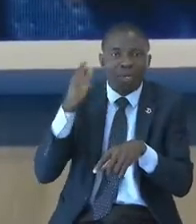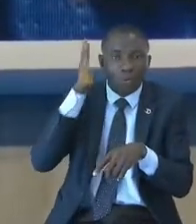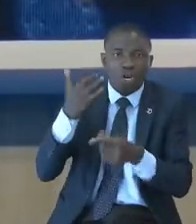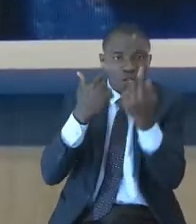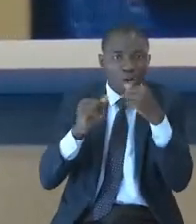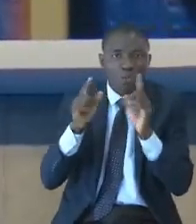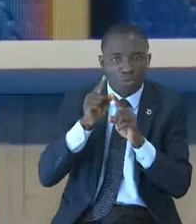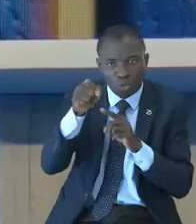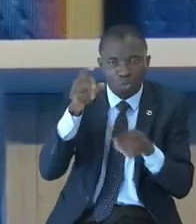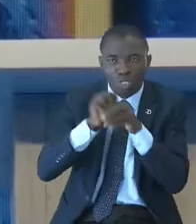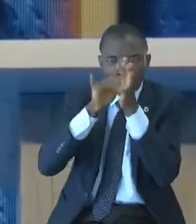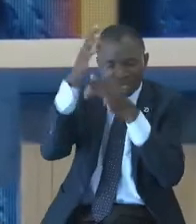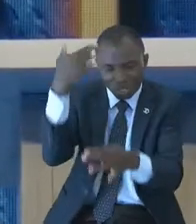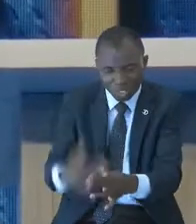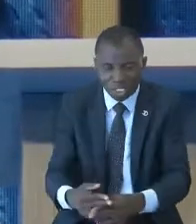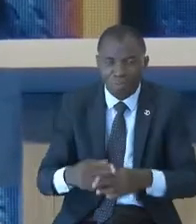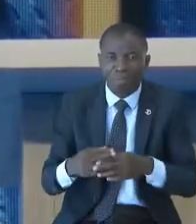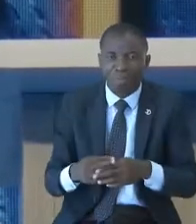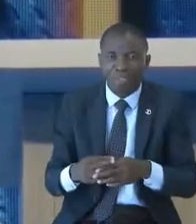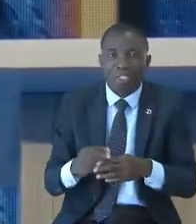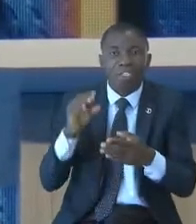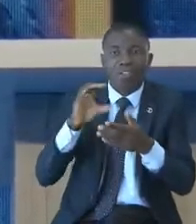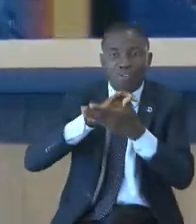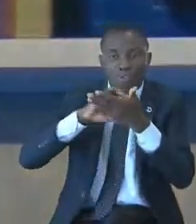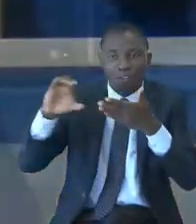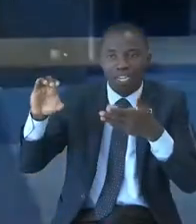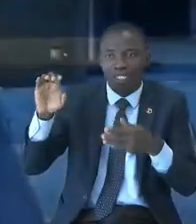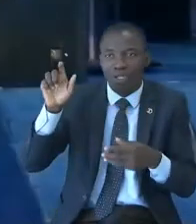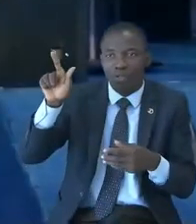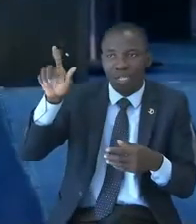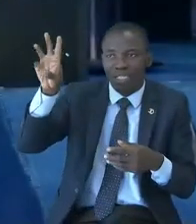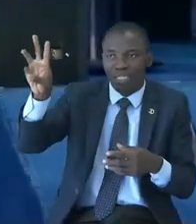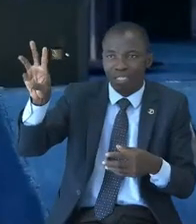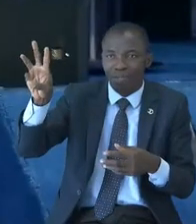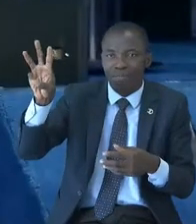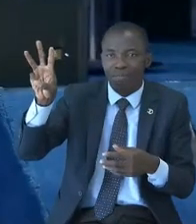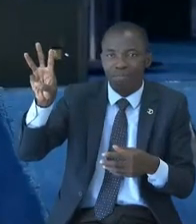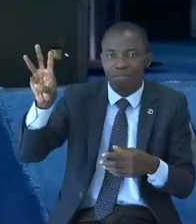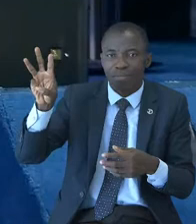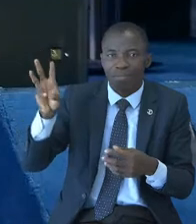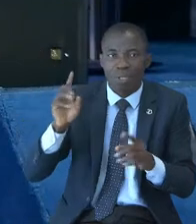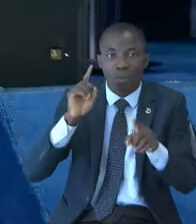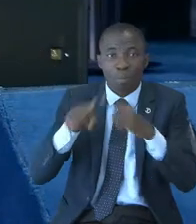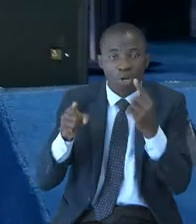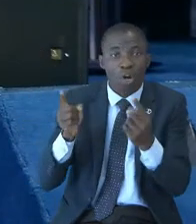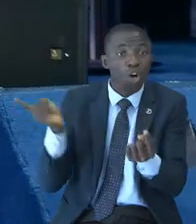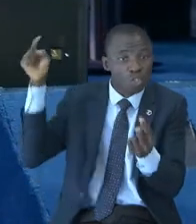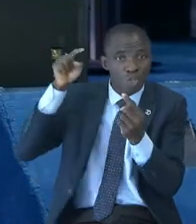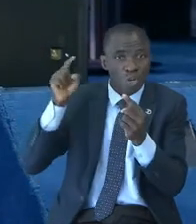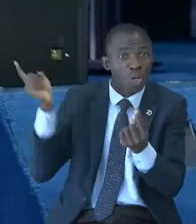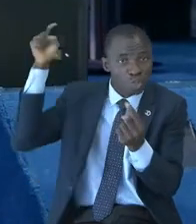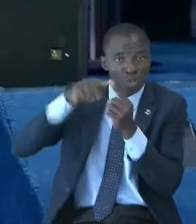unto you. Look at verse 26. In verse 26, unto you